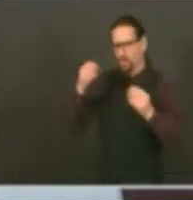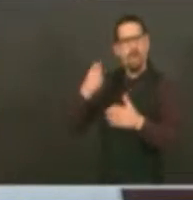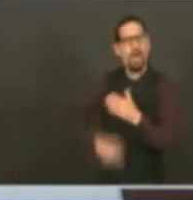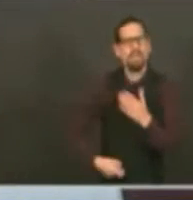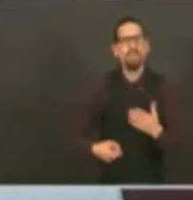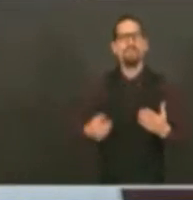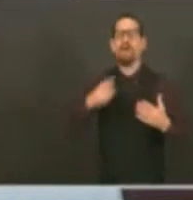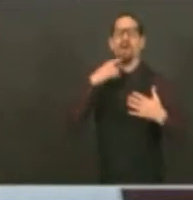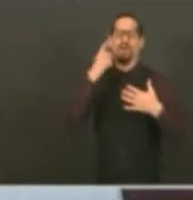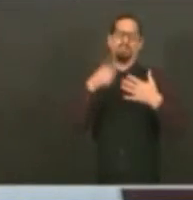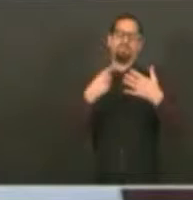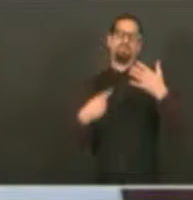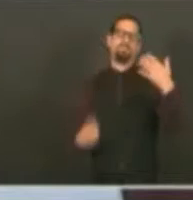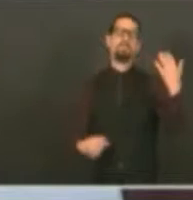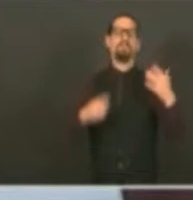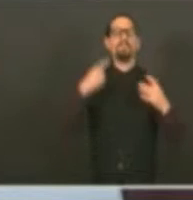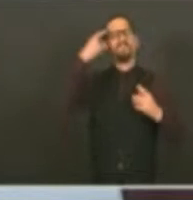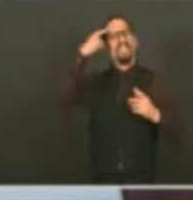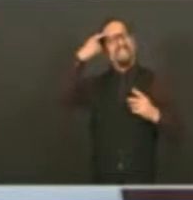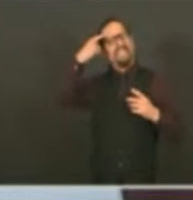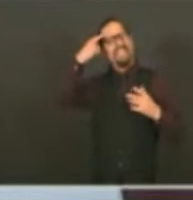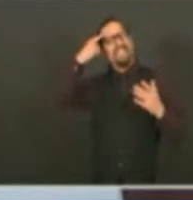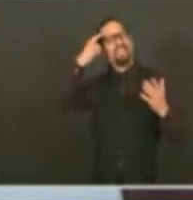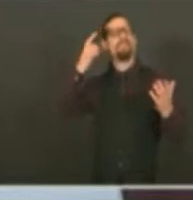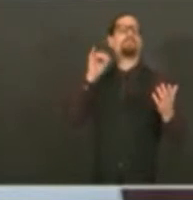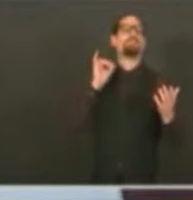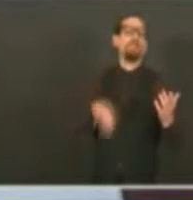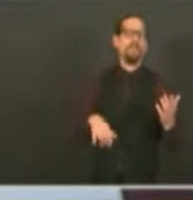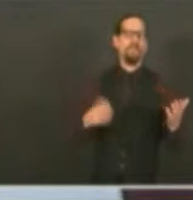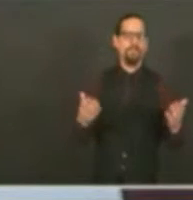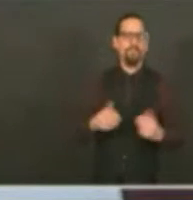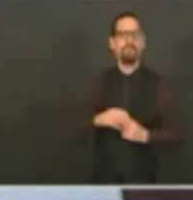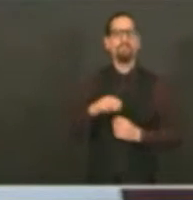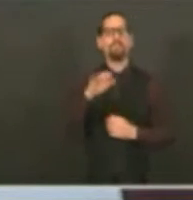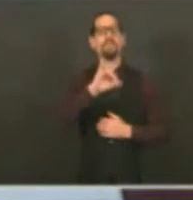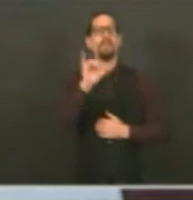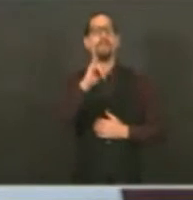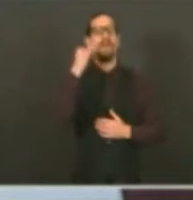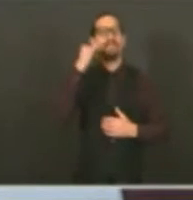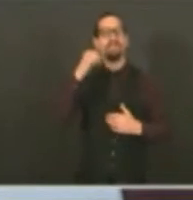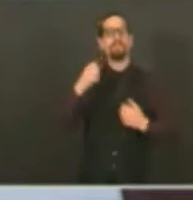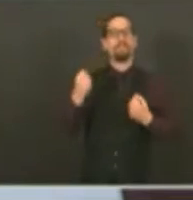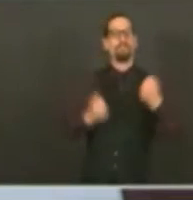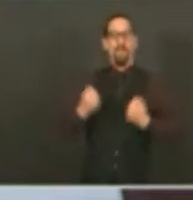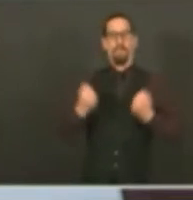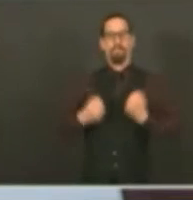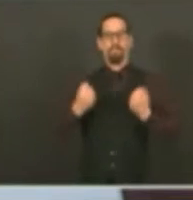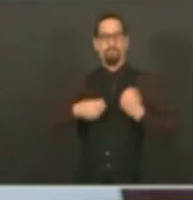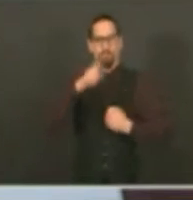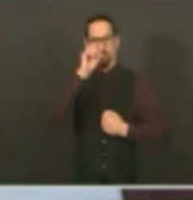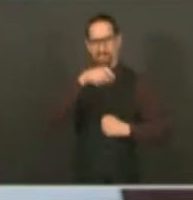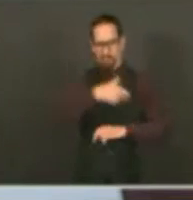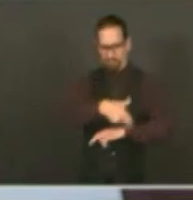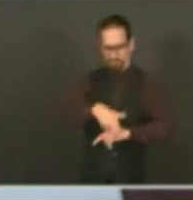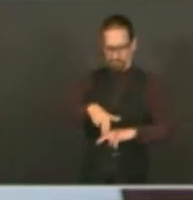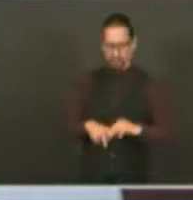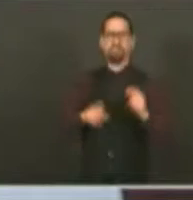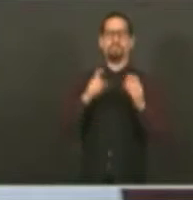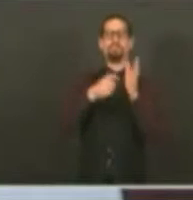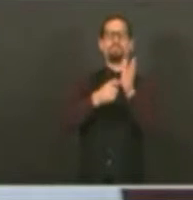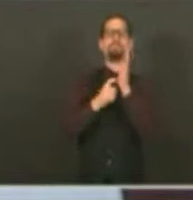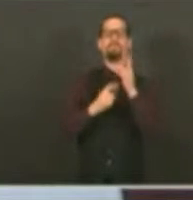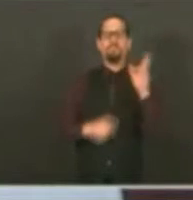I guess, I don't know what it's like, wearing your seatbelt or something. Like you can, with such a simple thing, one test